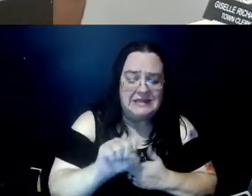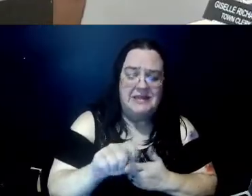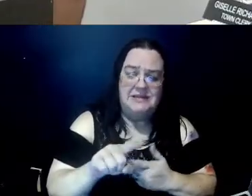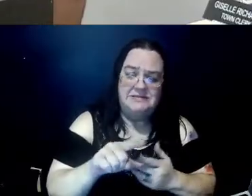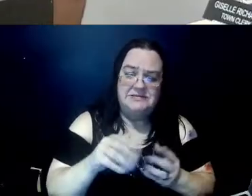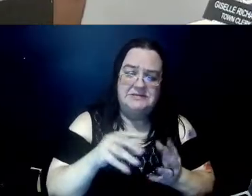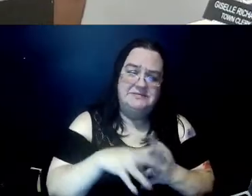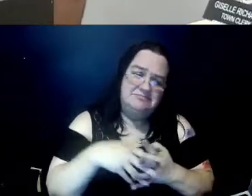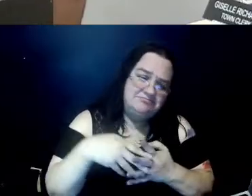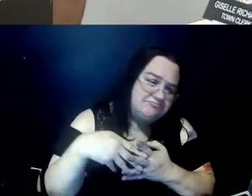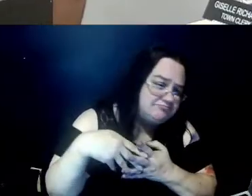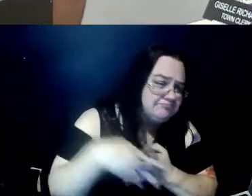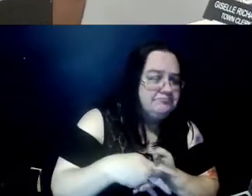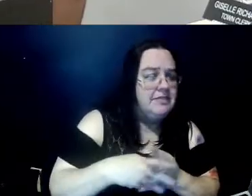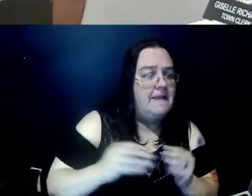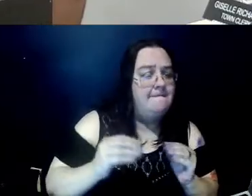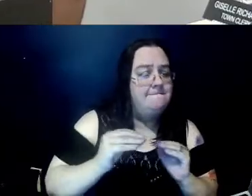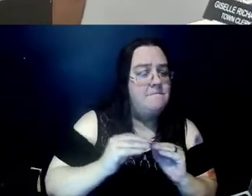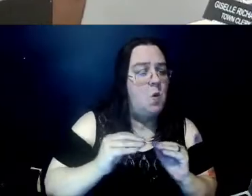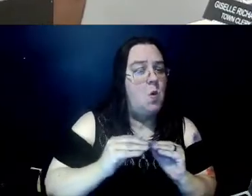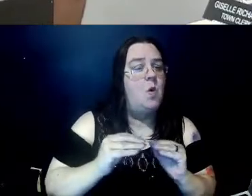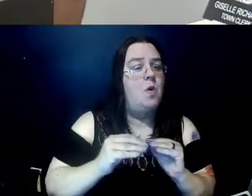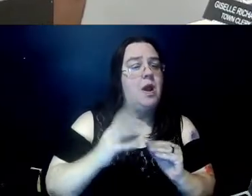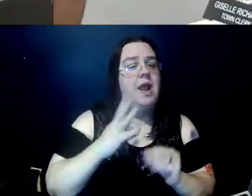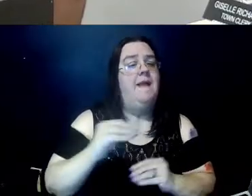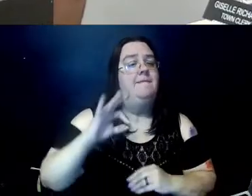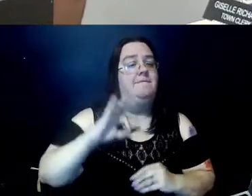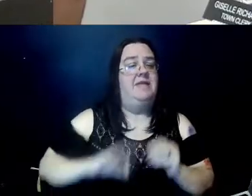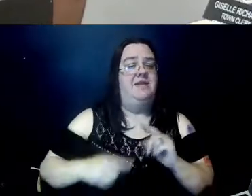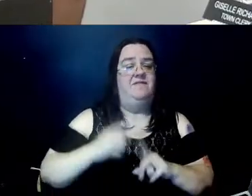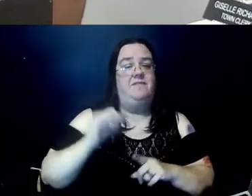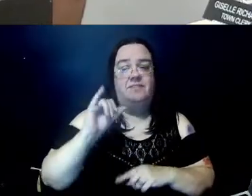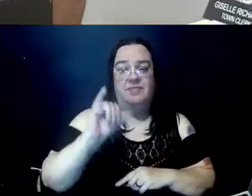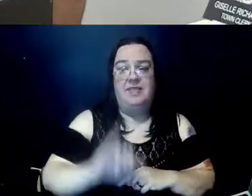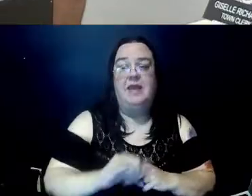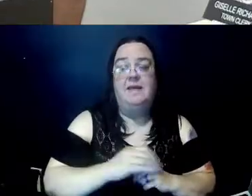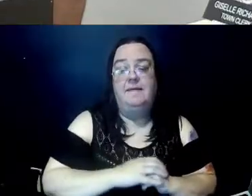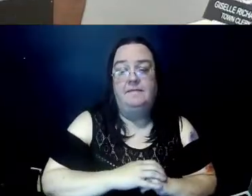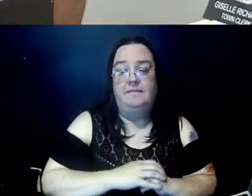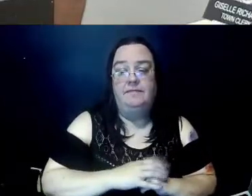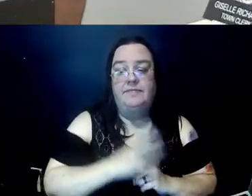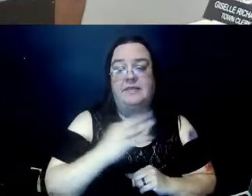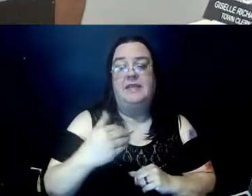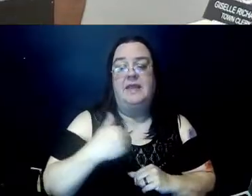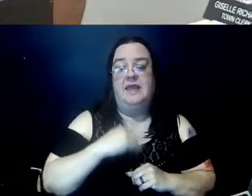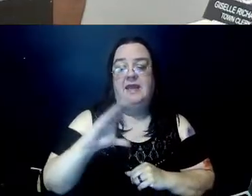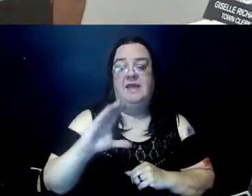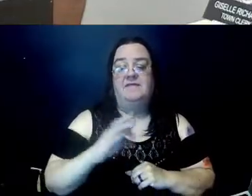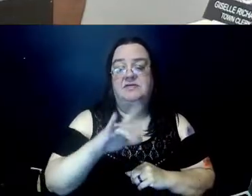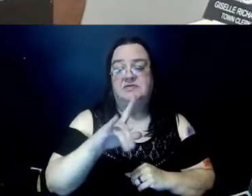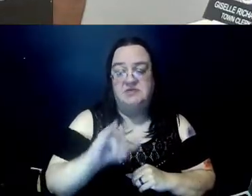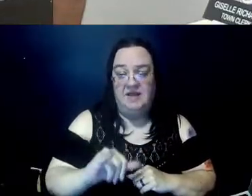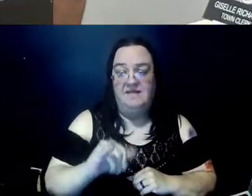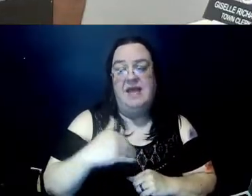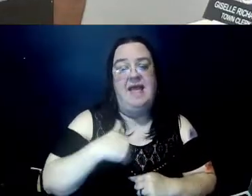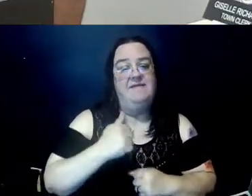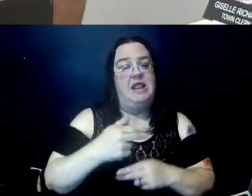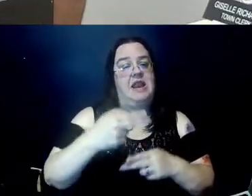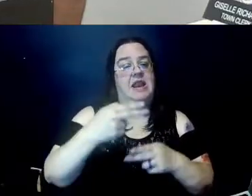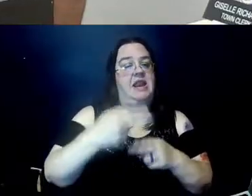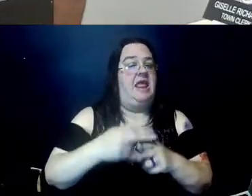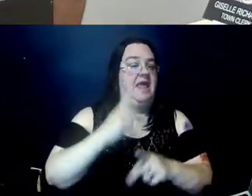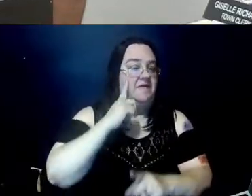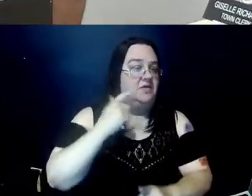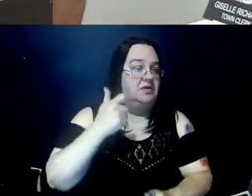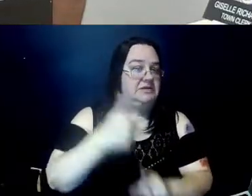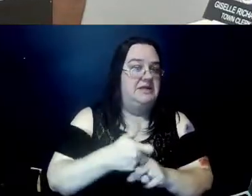and reap them, sow them and reap them, and have Cheverly have a name for itself